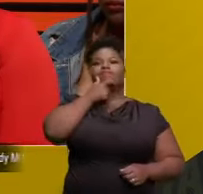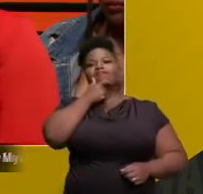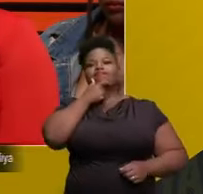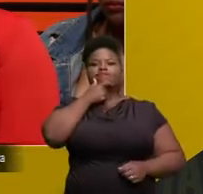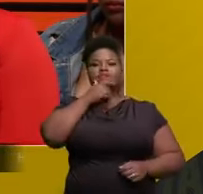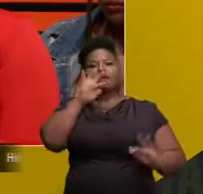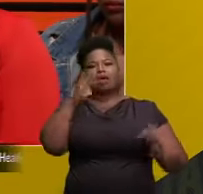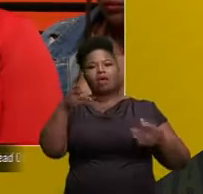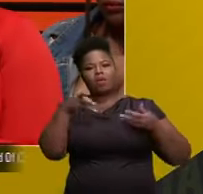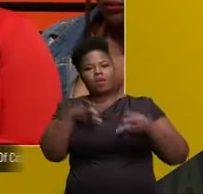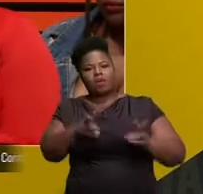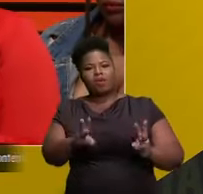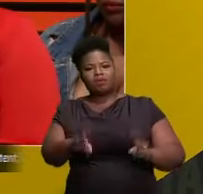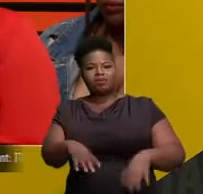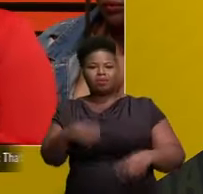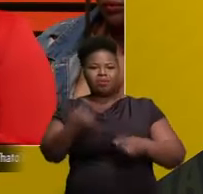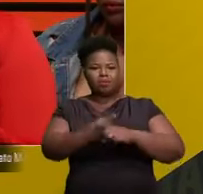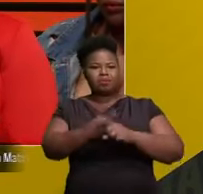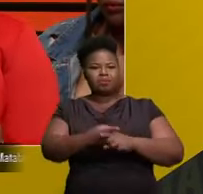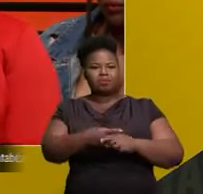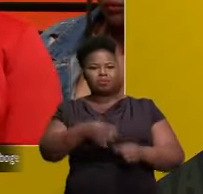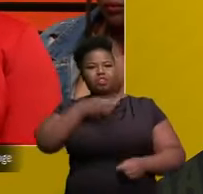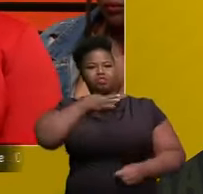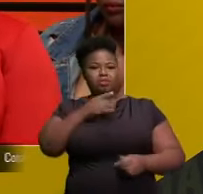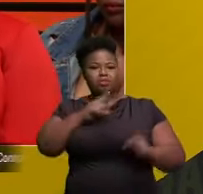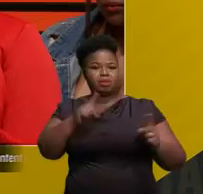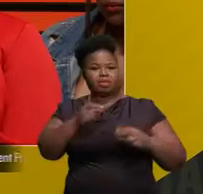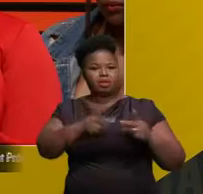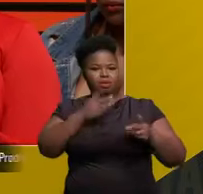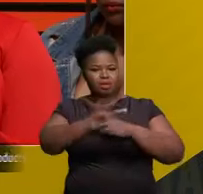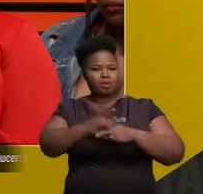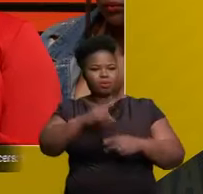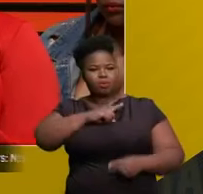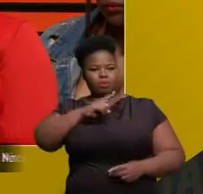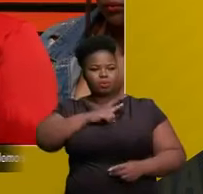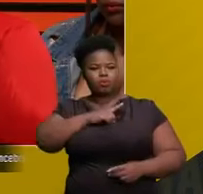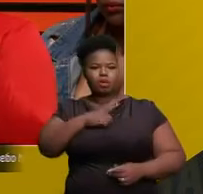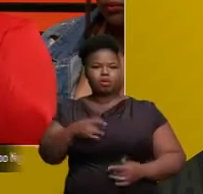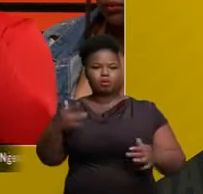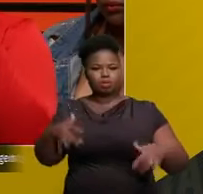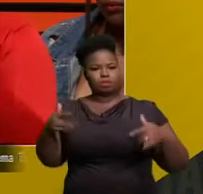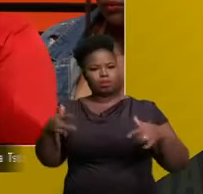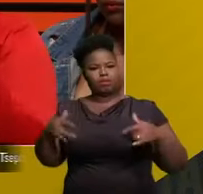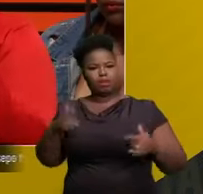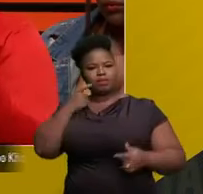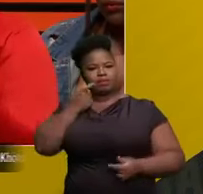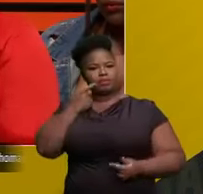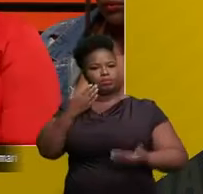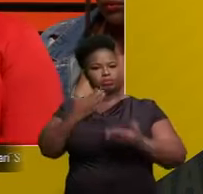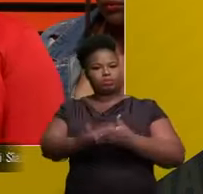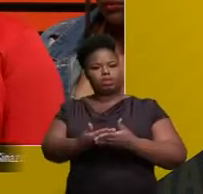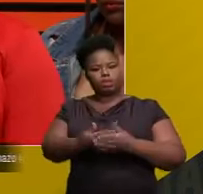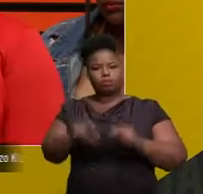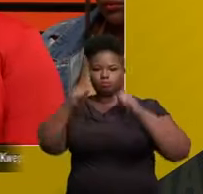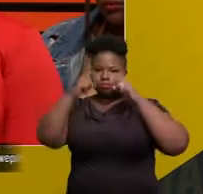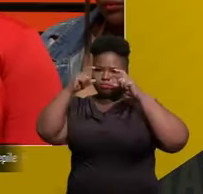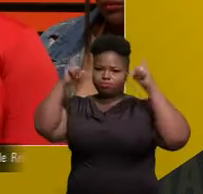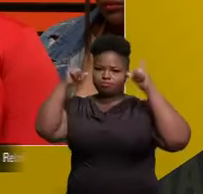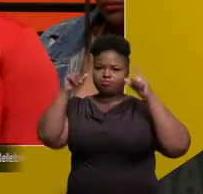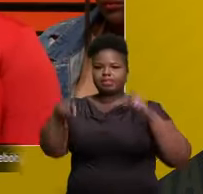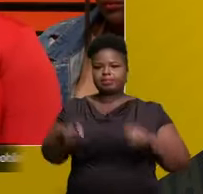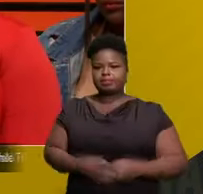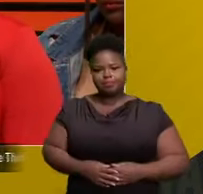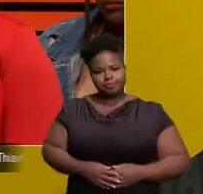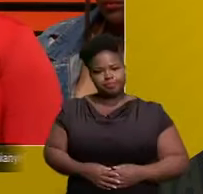in which you could be at risk, but it also puts you in a better place in terms of your survival to be at that level of being alert and look out for your